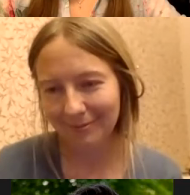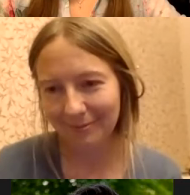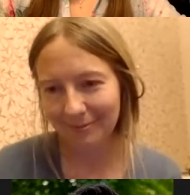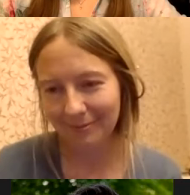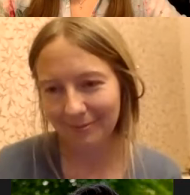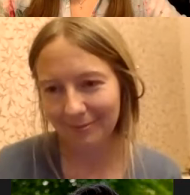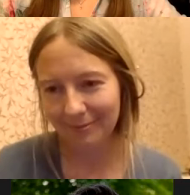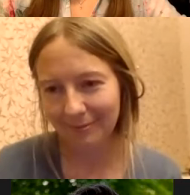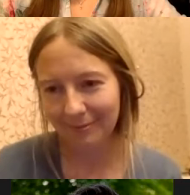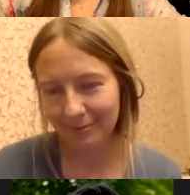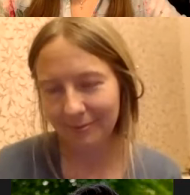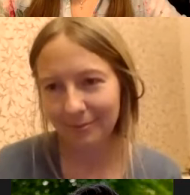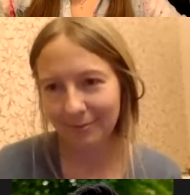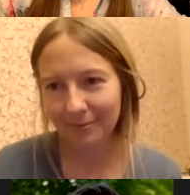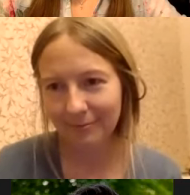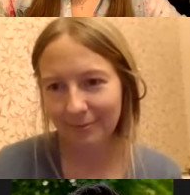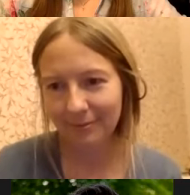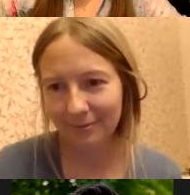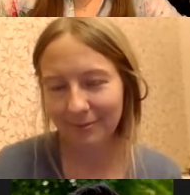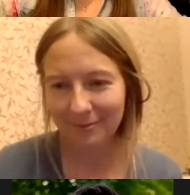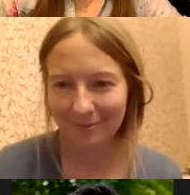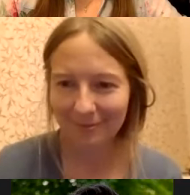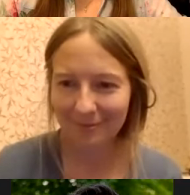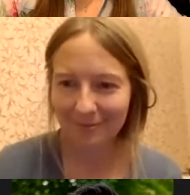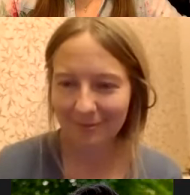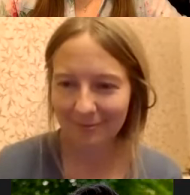human, and it's three type of components. In mice, there are probably two.